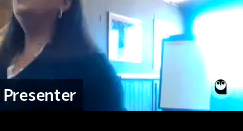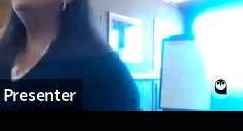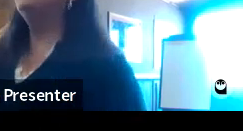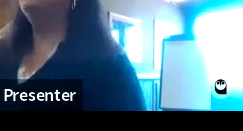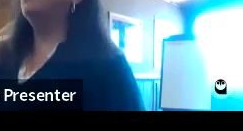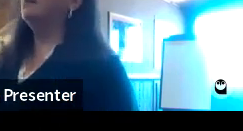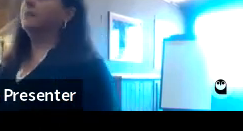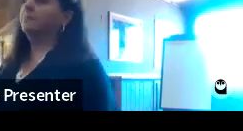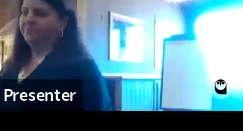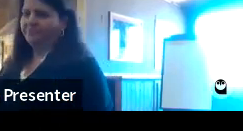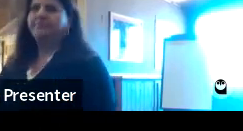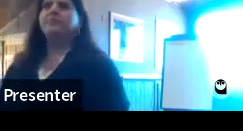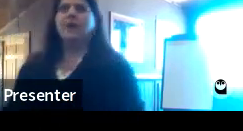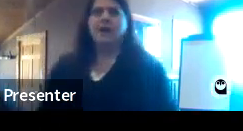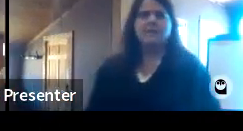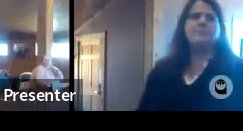CJC,